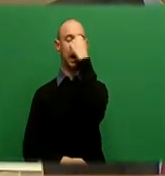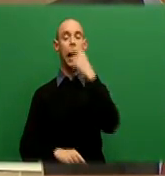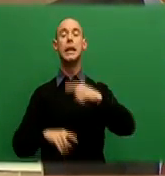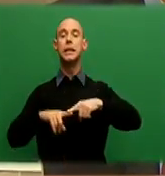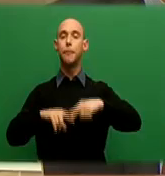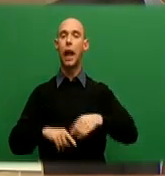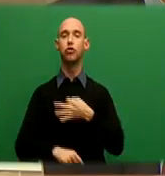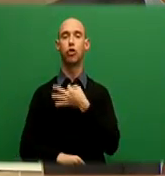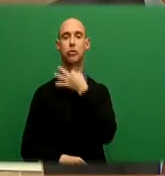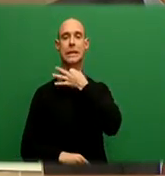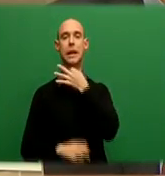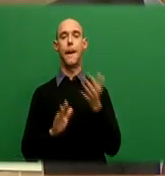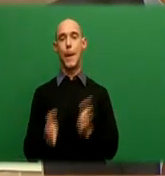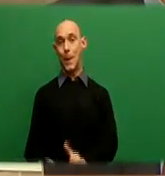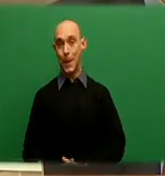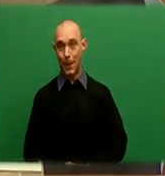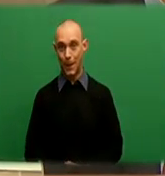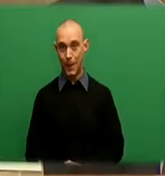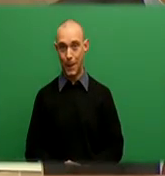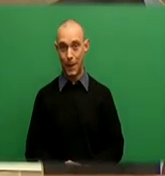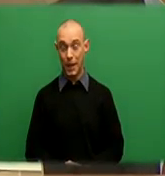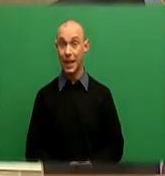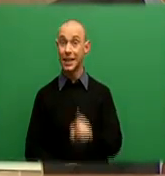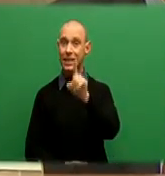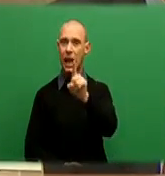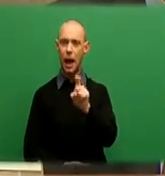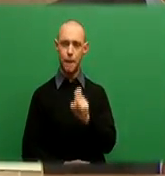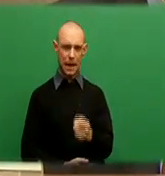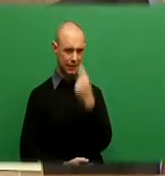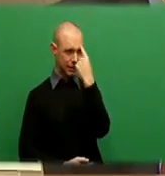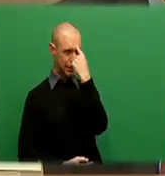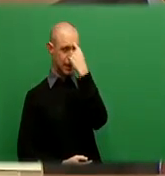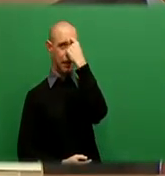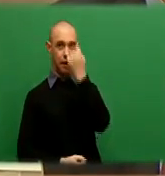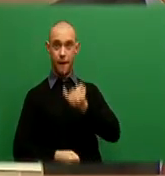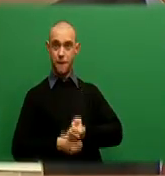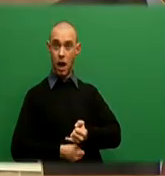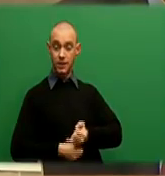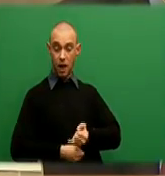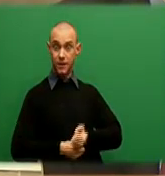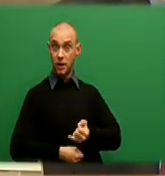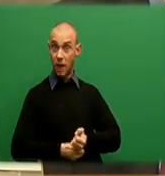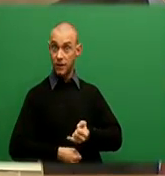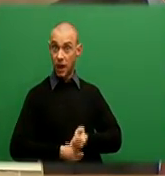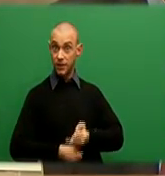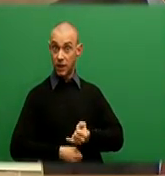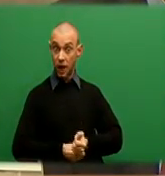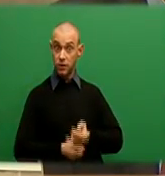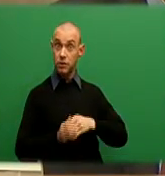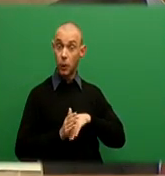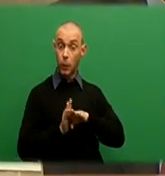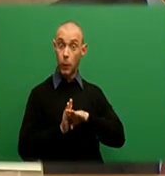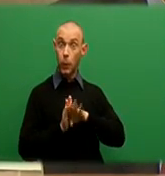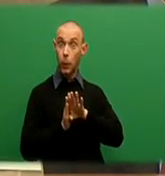important question is the extent to which the speed of this cycle moves because of